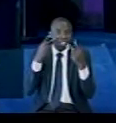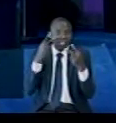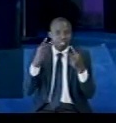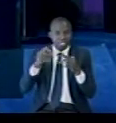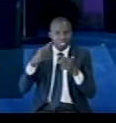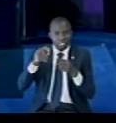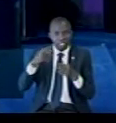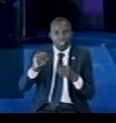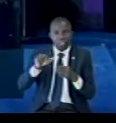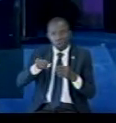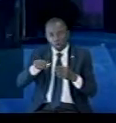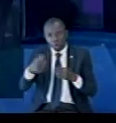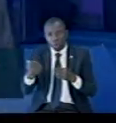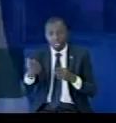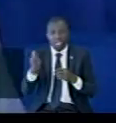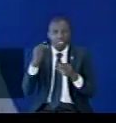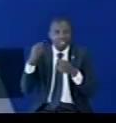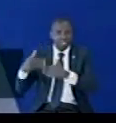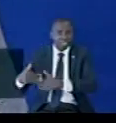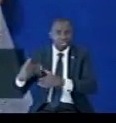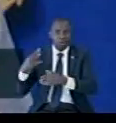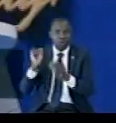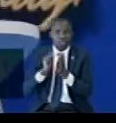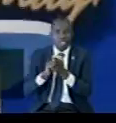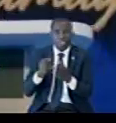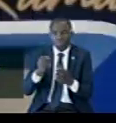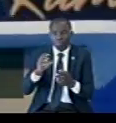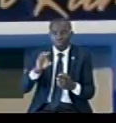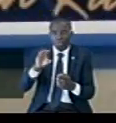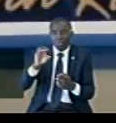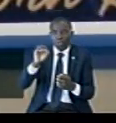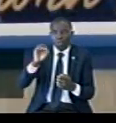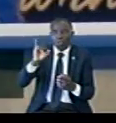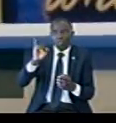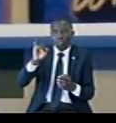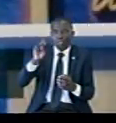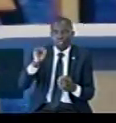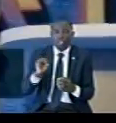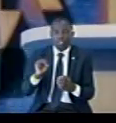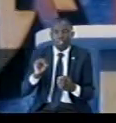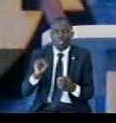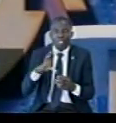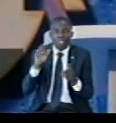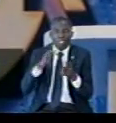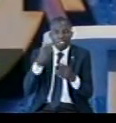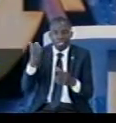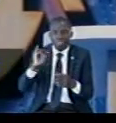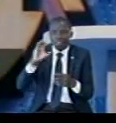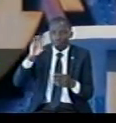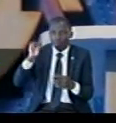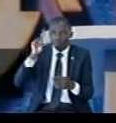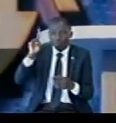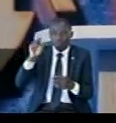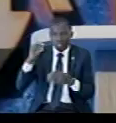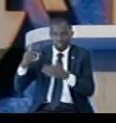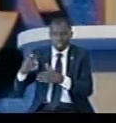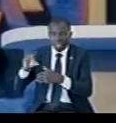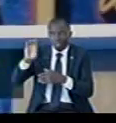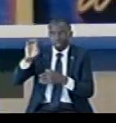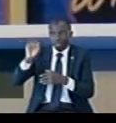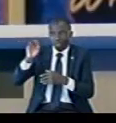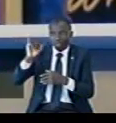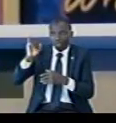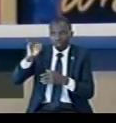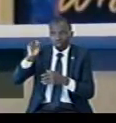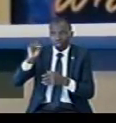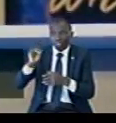side of the coin. When you have a coin, there's head, there's tail. There's one side, there's the other side. Look at the other